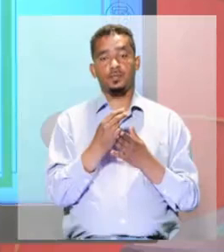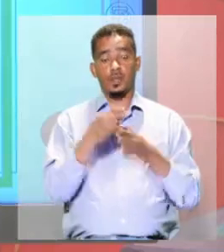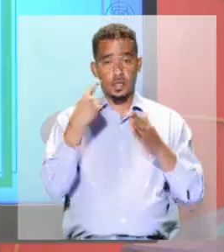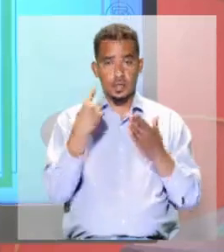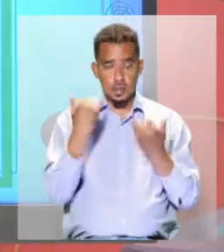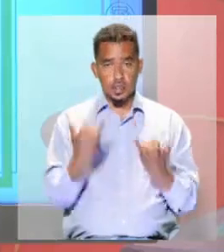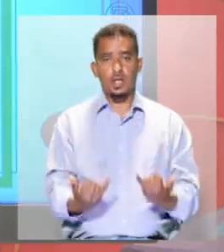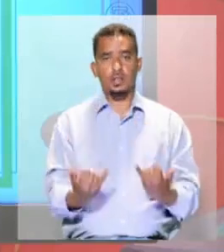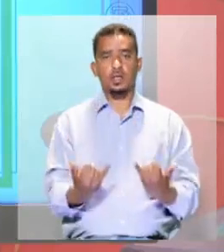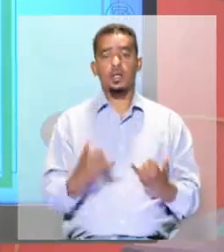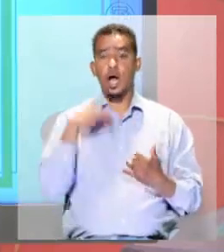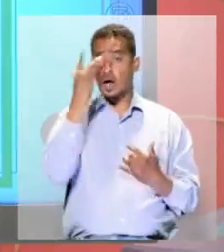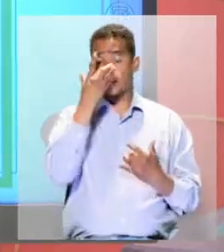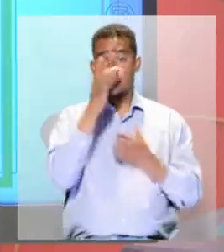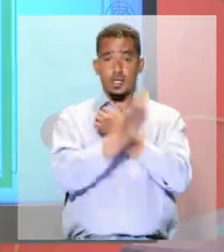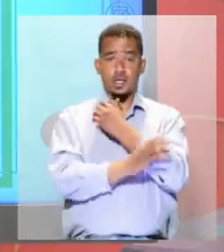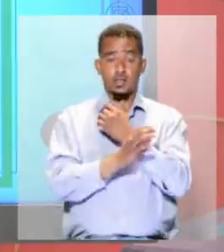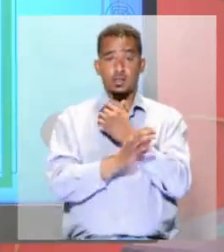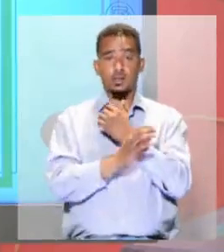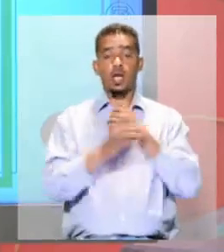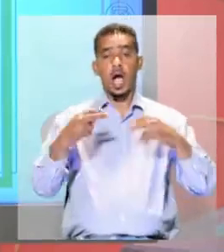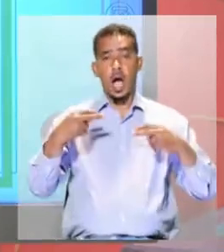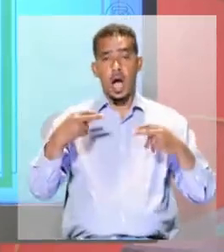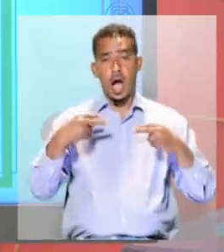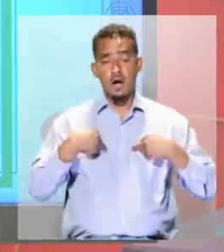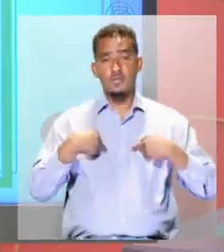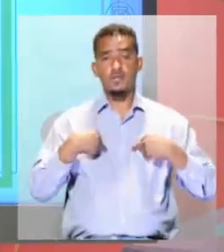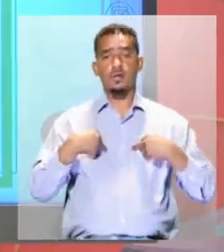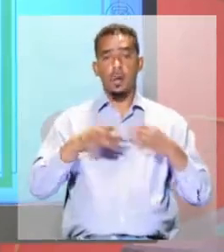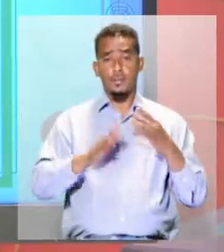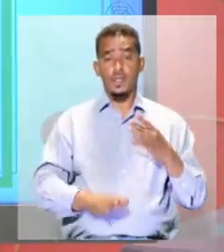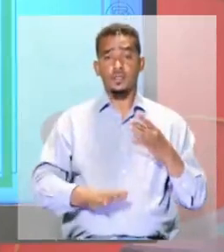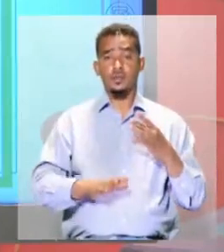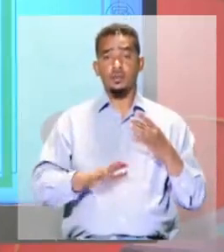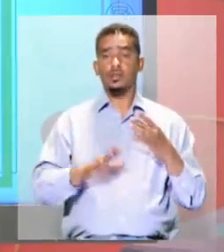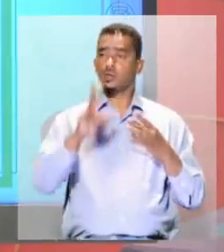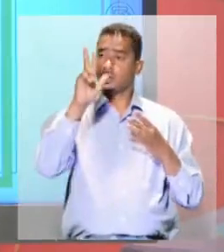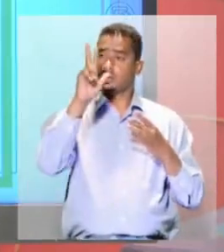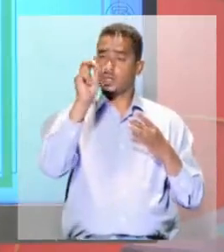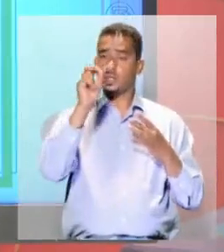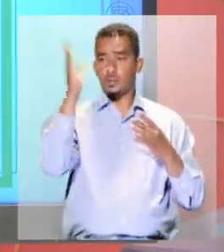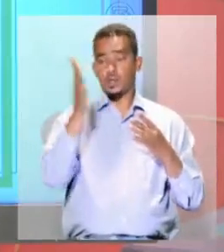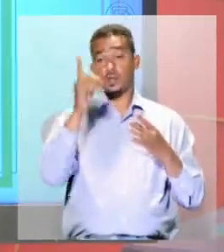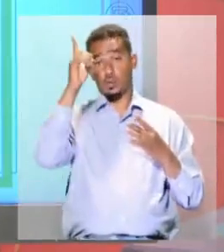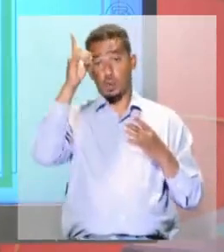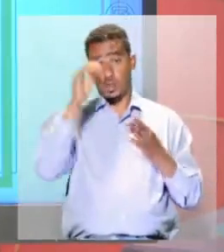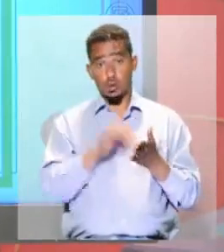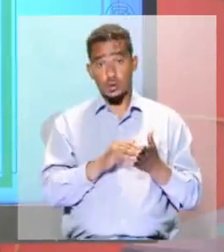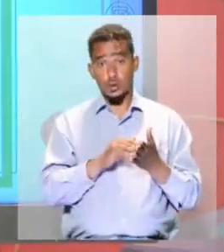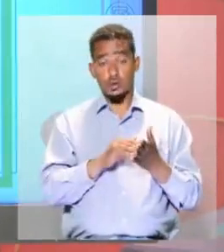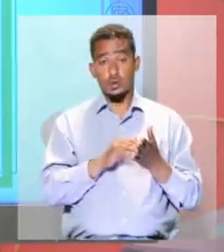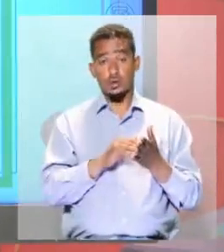currently African countries have birth rates below 13 per 1,000